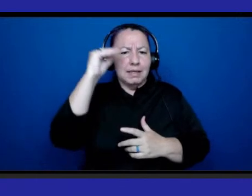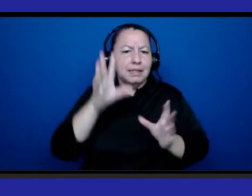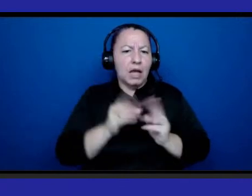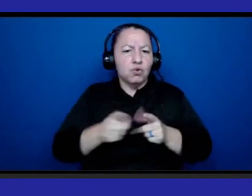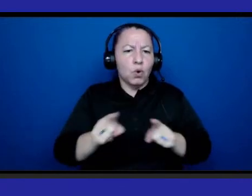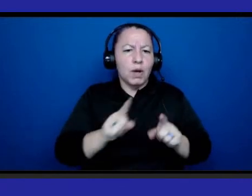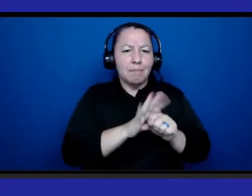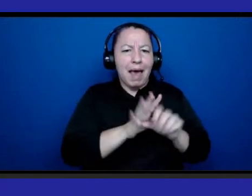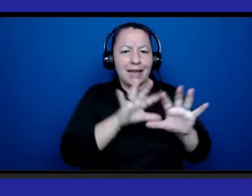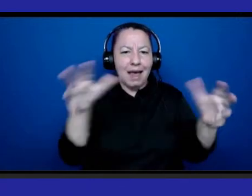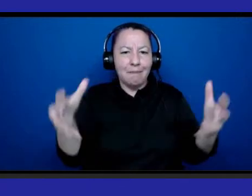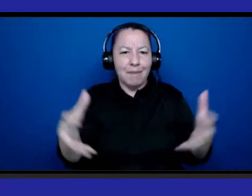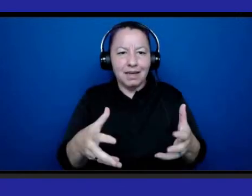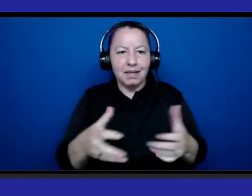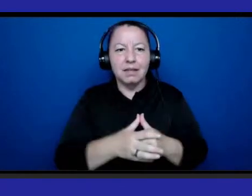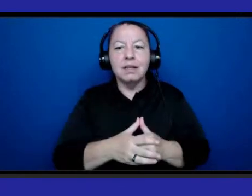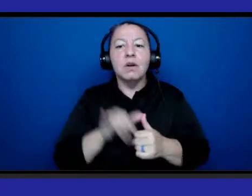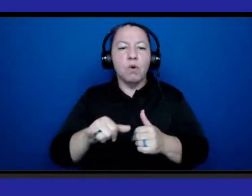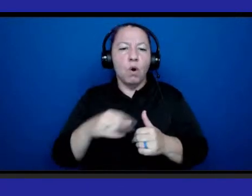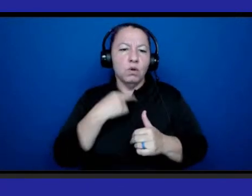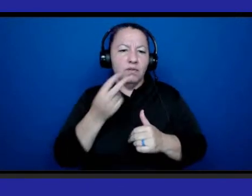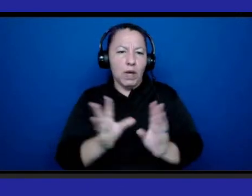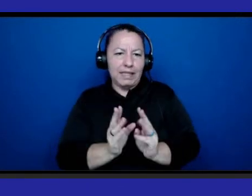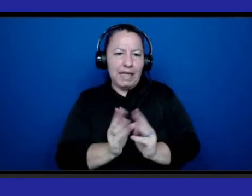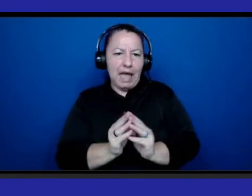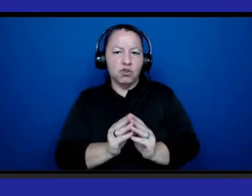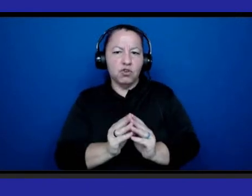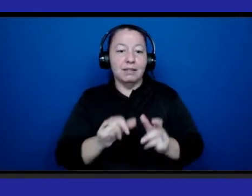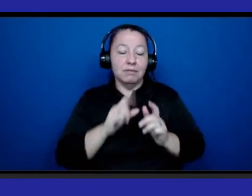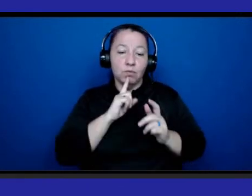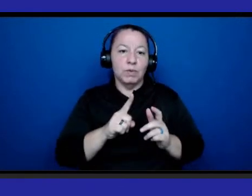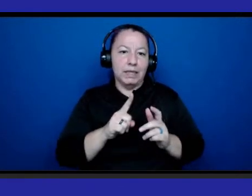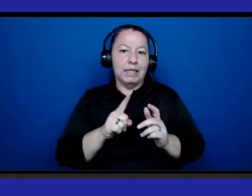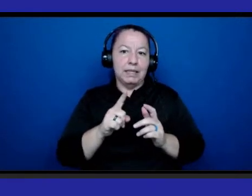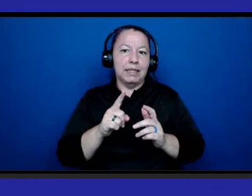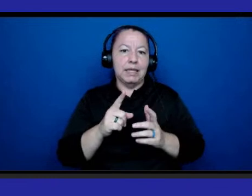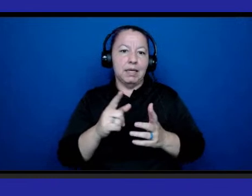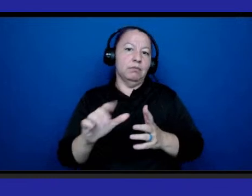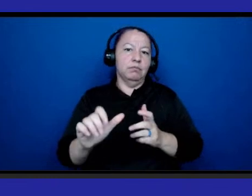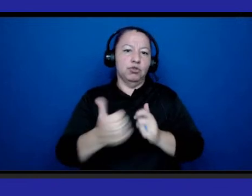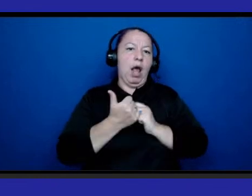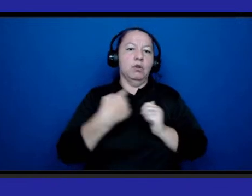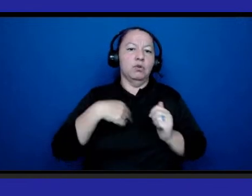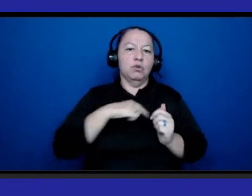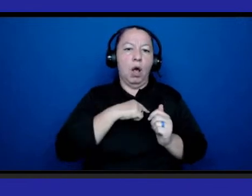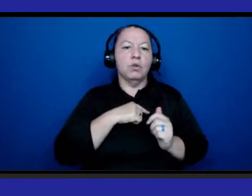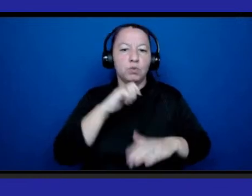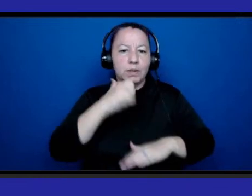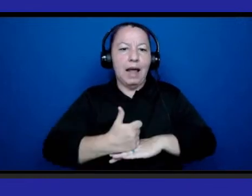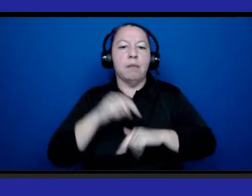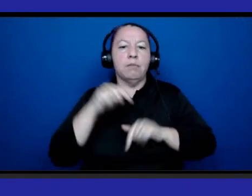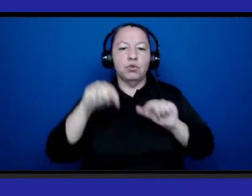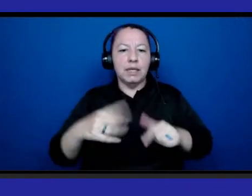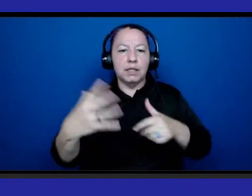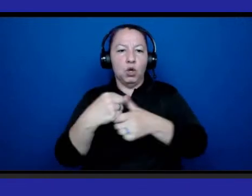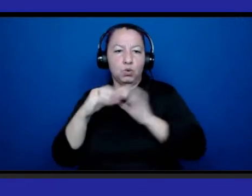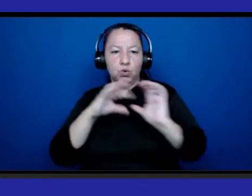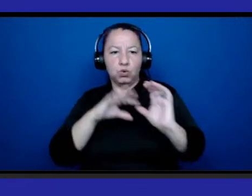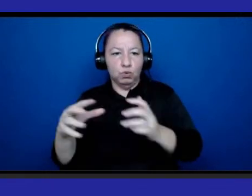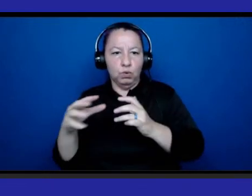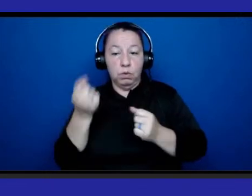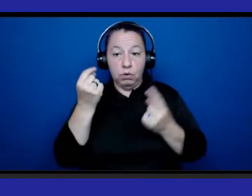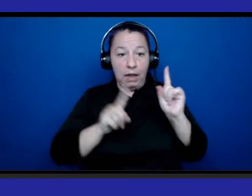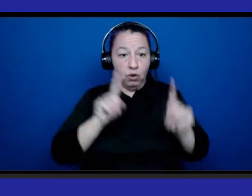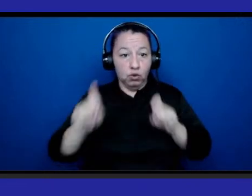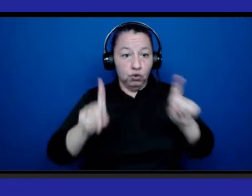those voice sessions essentially charged us with establishing these important inclusion groups. The survey questions that were